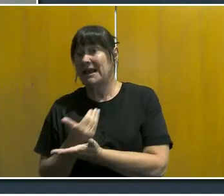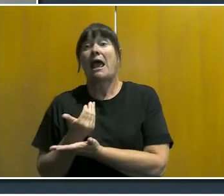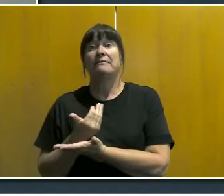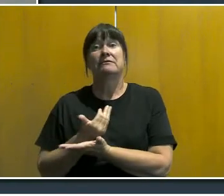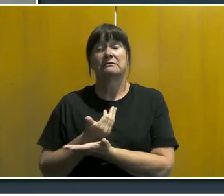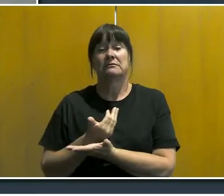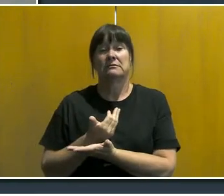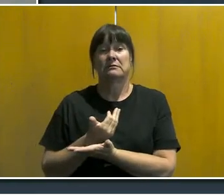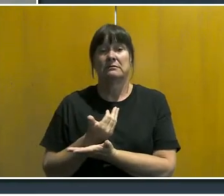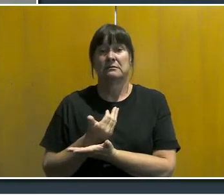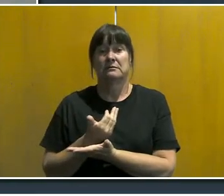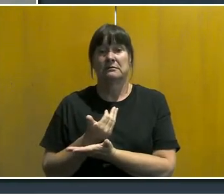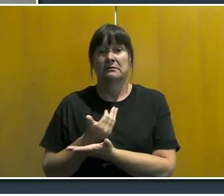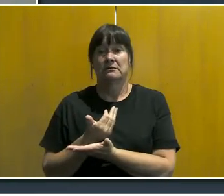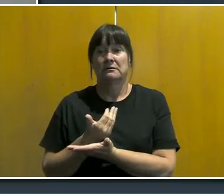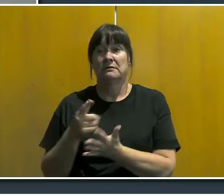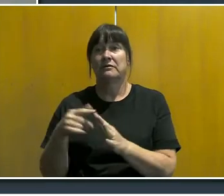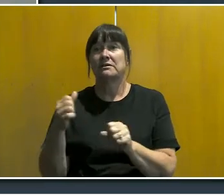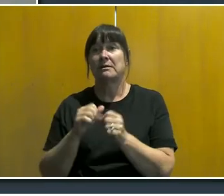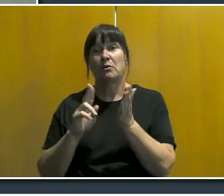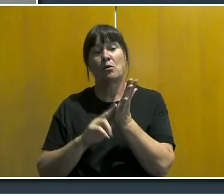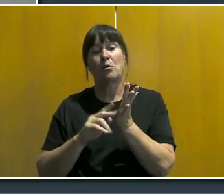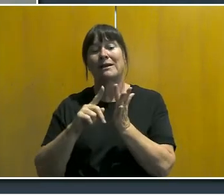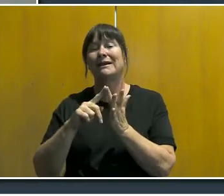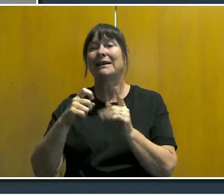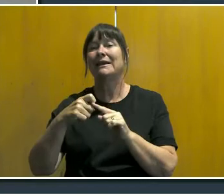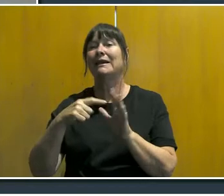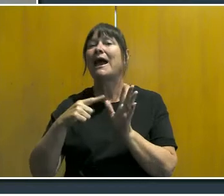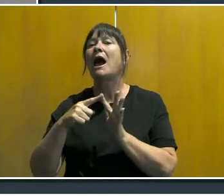save, plants like Nighhouse,